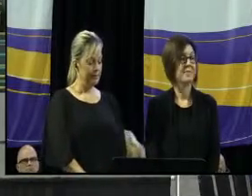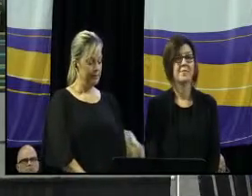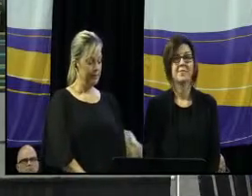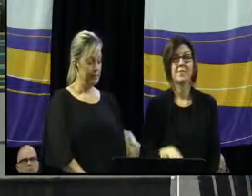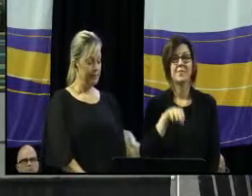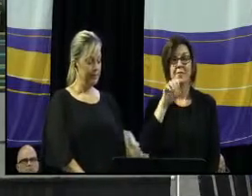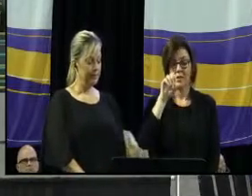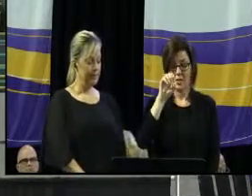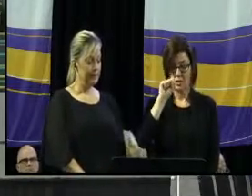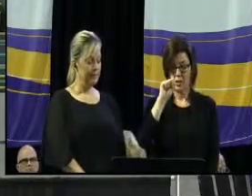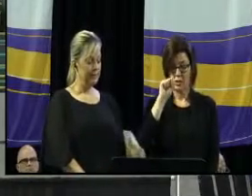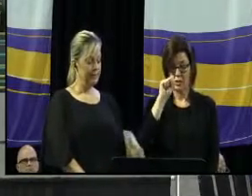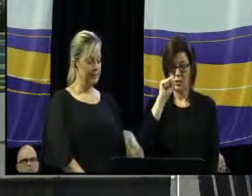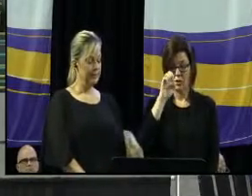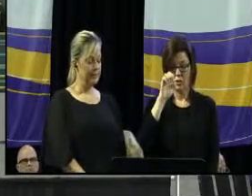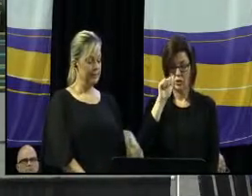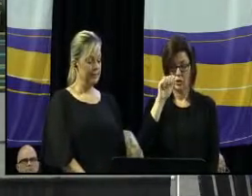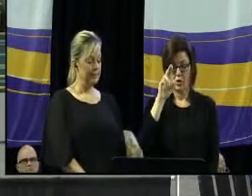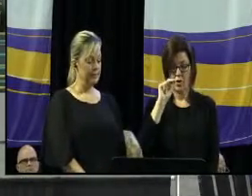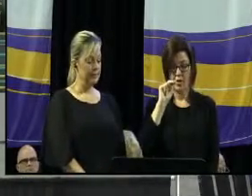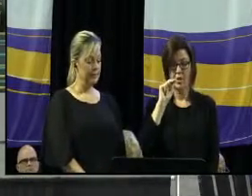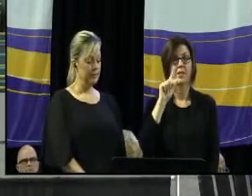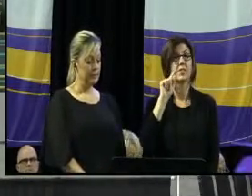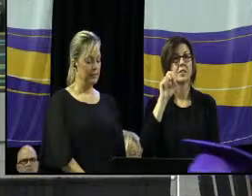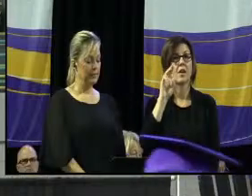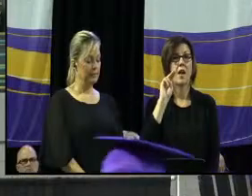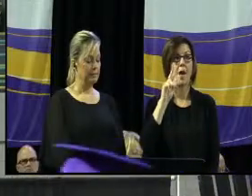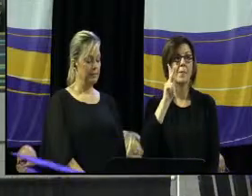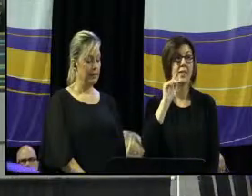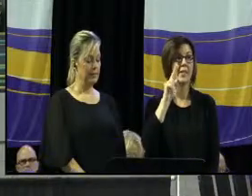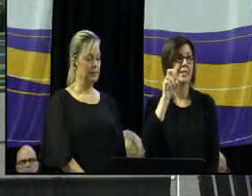Sean Clinton Tompkins.